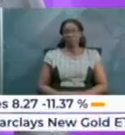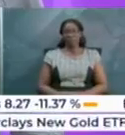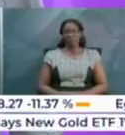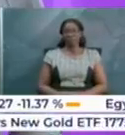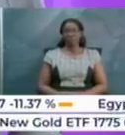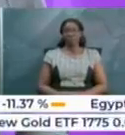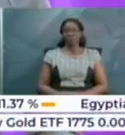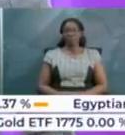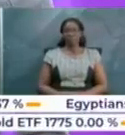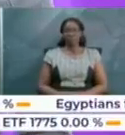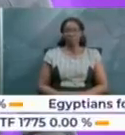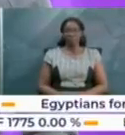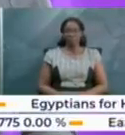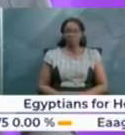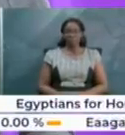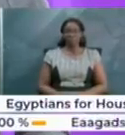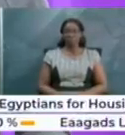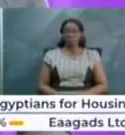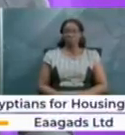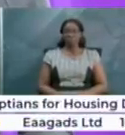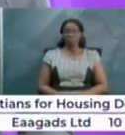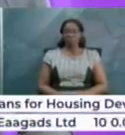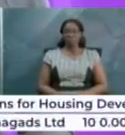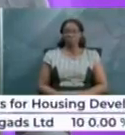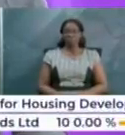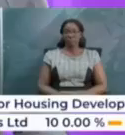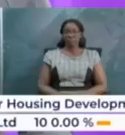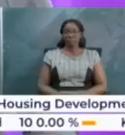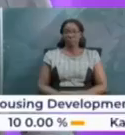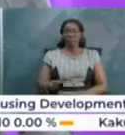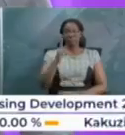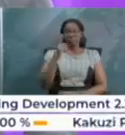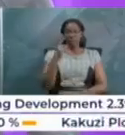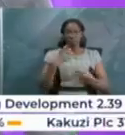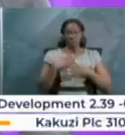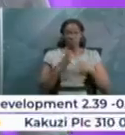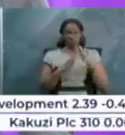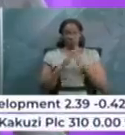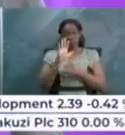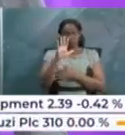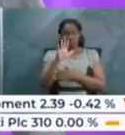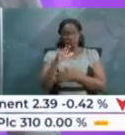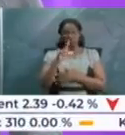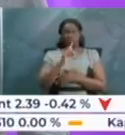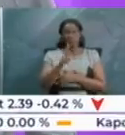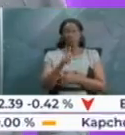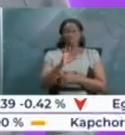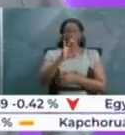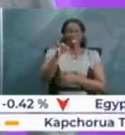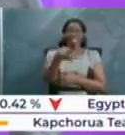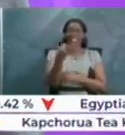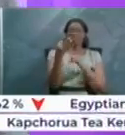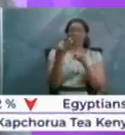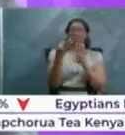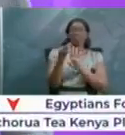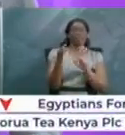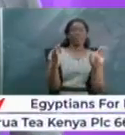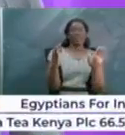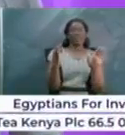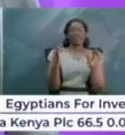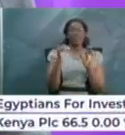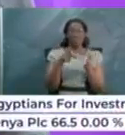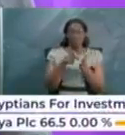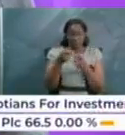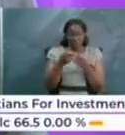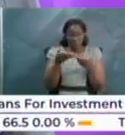for the first 5 people who order it, we're giving it to them at 3,000 Kenya shillings only. 3,000 Kenyan shillings. If you order it from